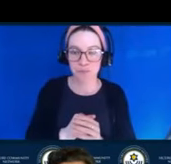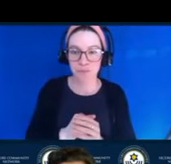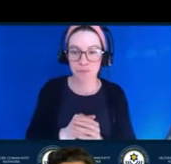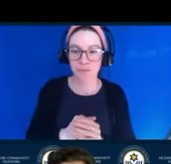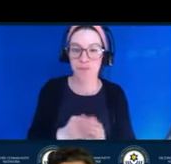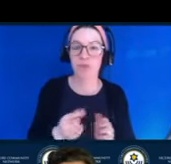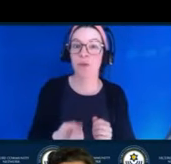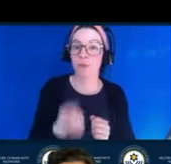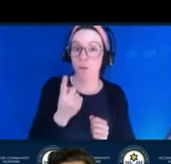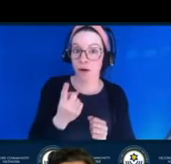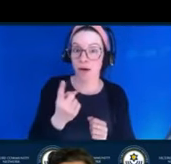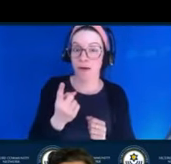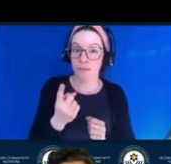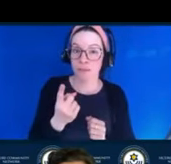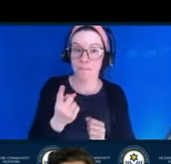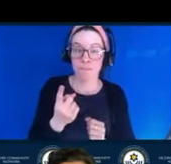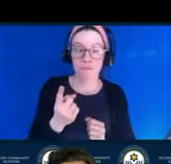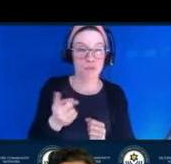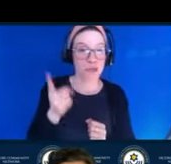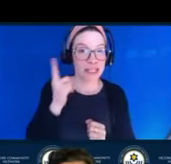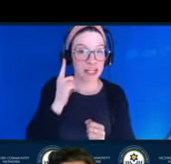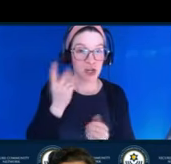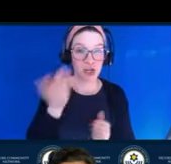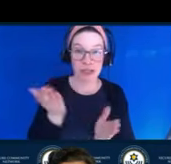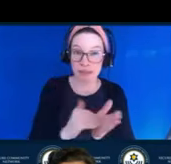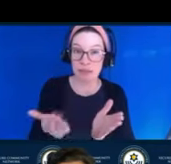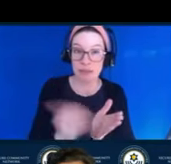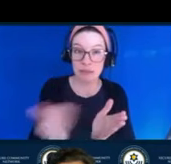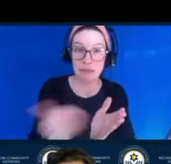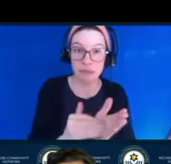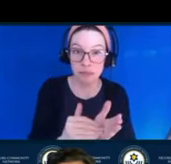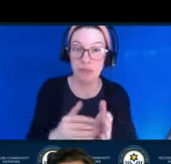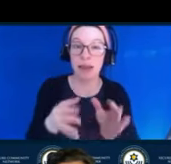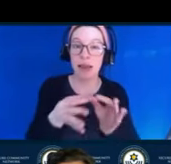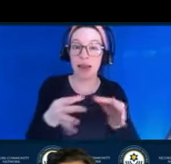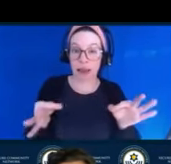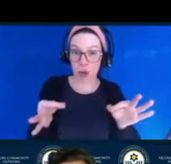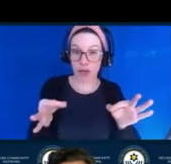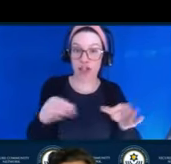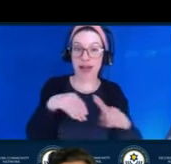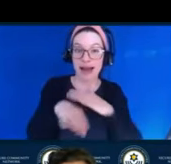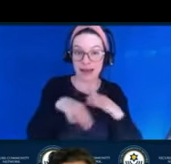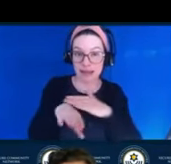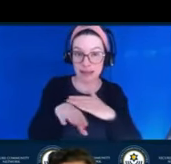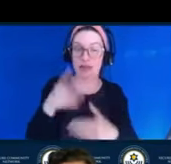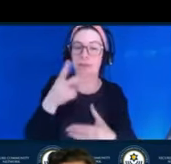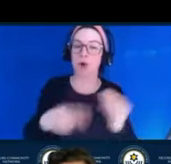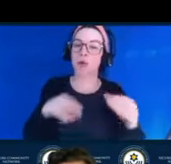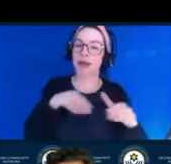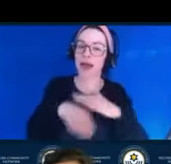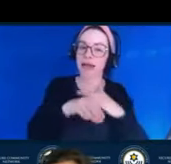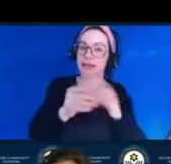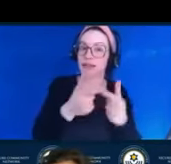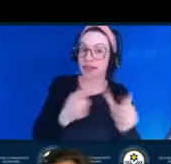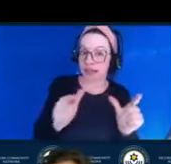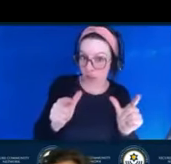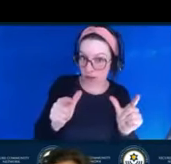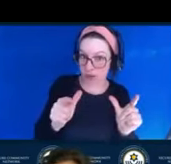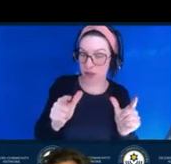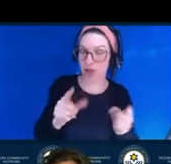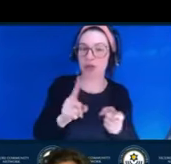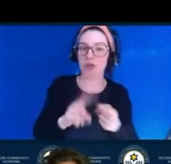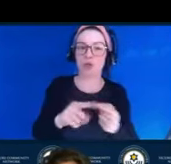One of the biggest things that we've heard is around language access issues. So both access of language to